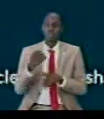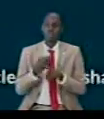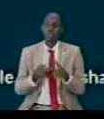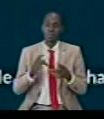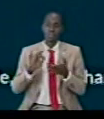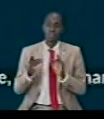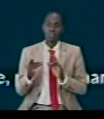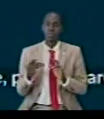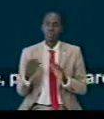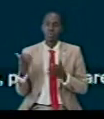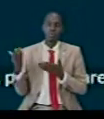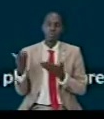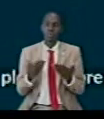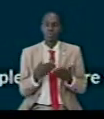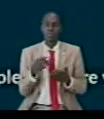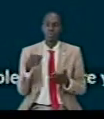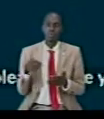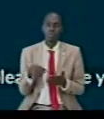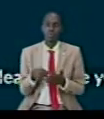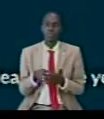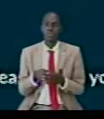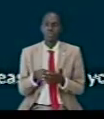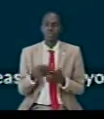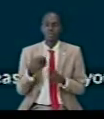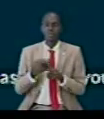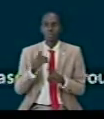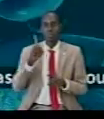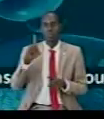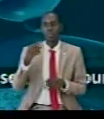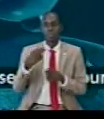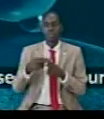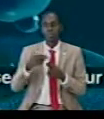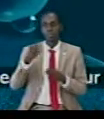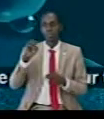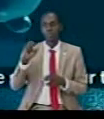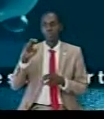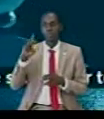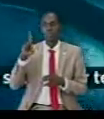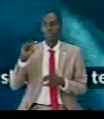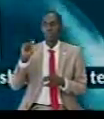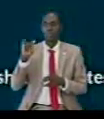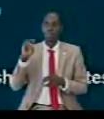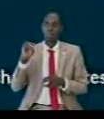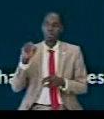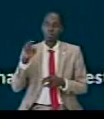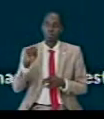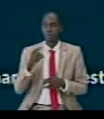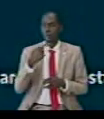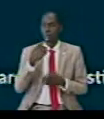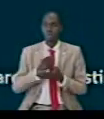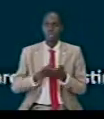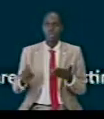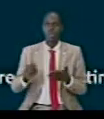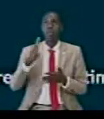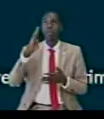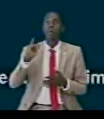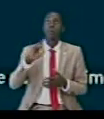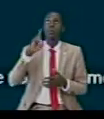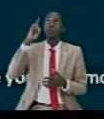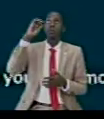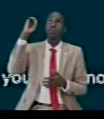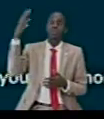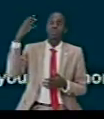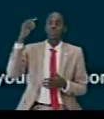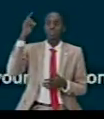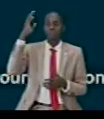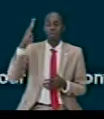we bring you these from Sulaiman Ibrahim, who wrote, praise the Lord. By God's grace and mercy, I